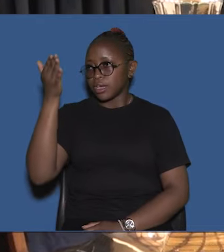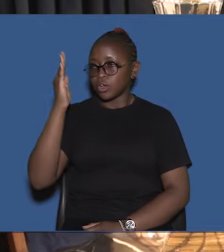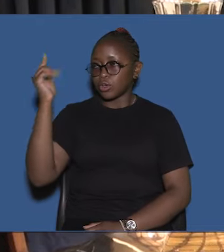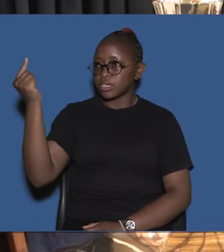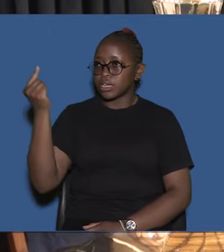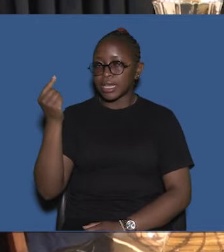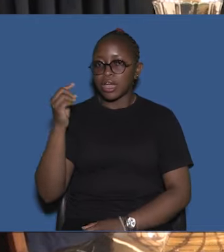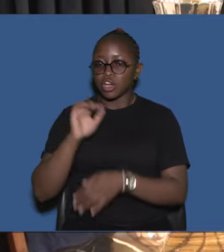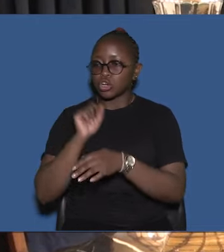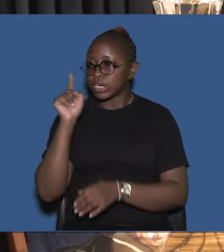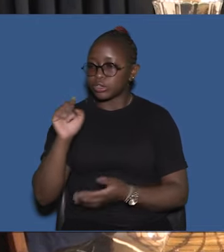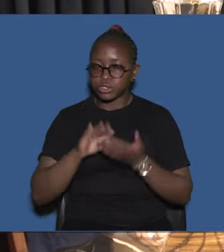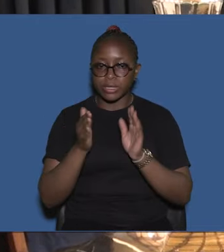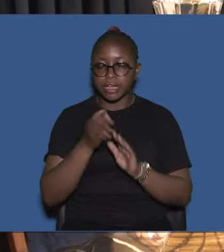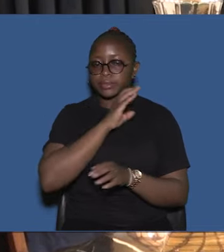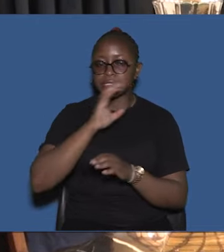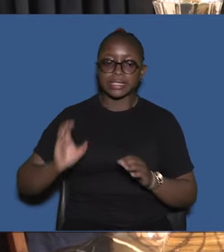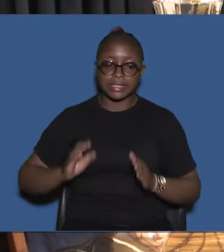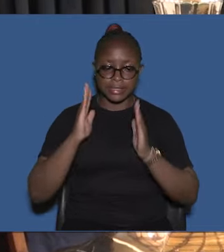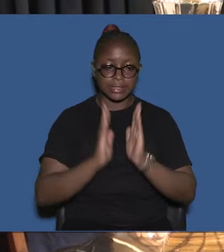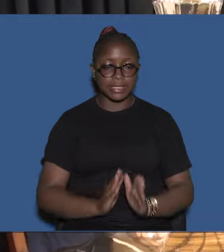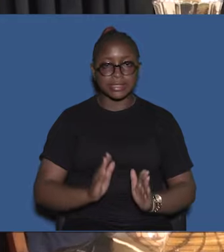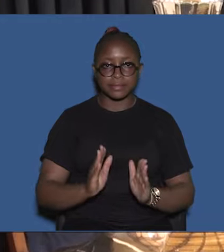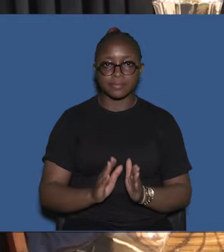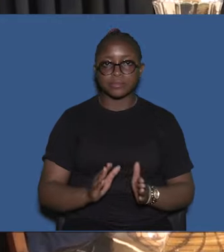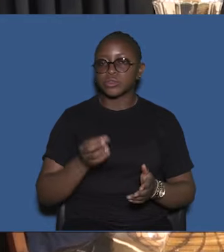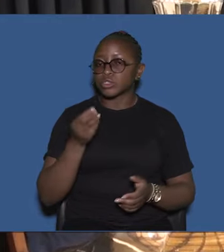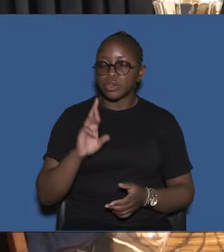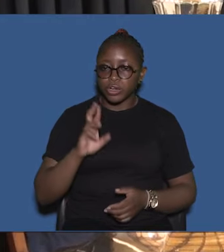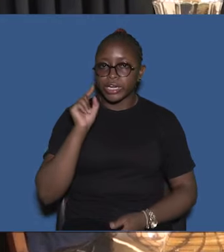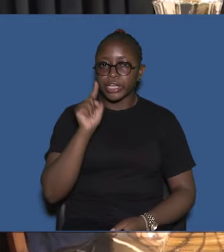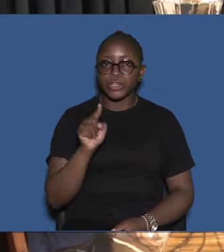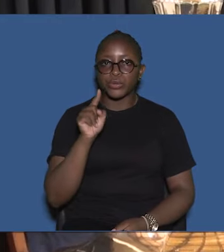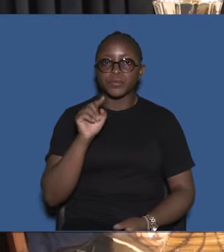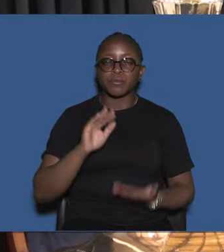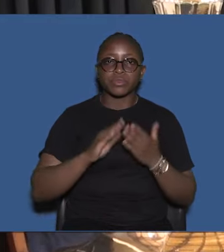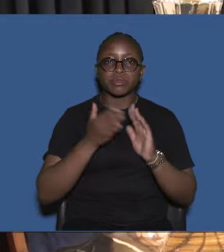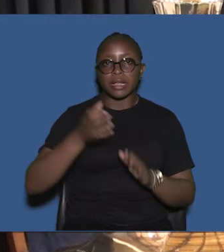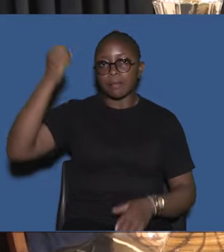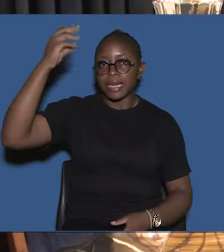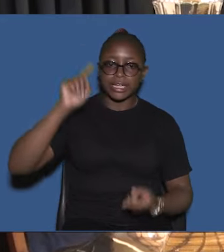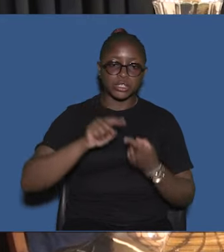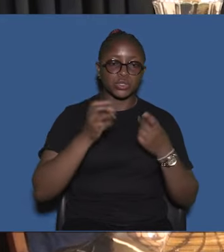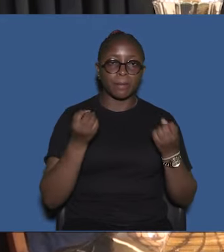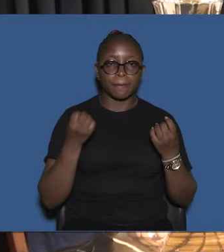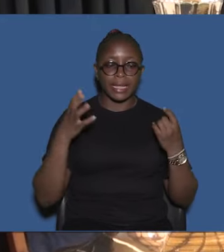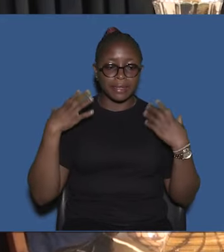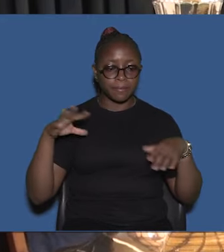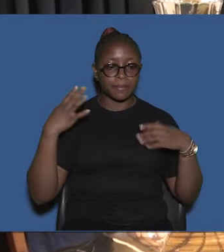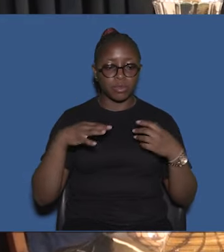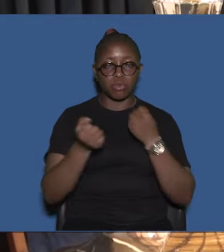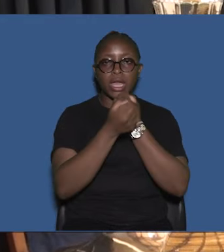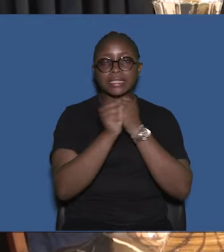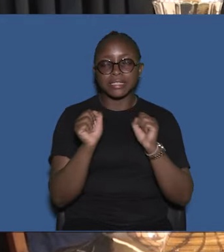that, you can become the light to many who are not born again, to many who do not go